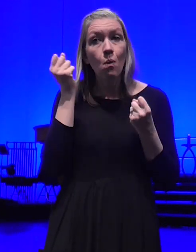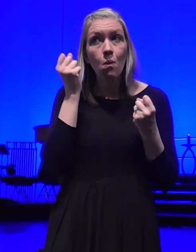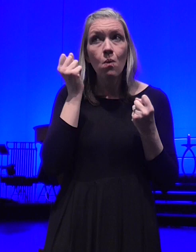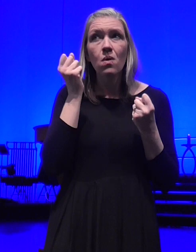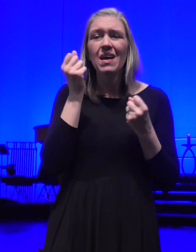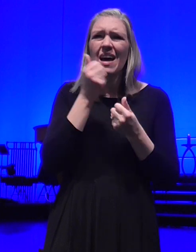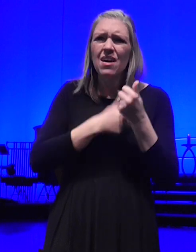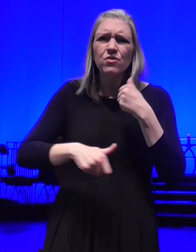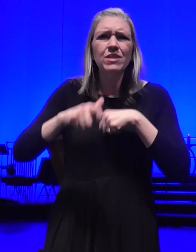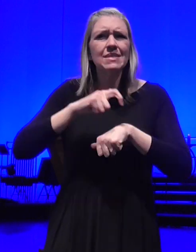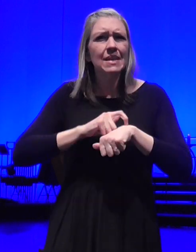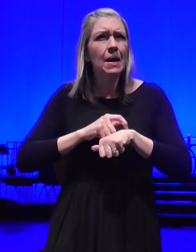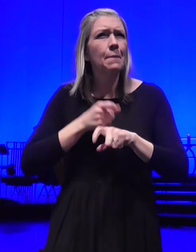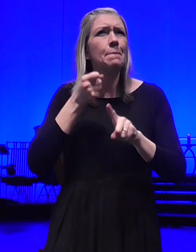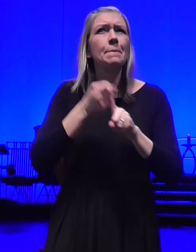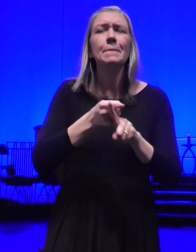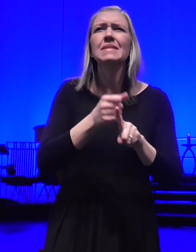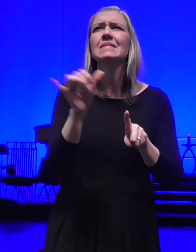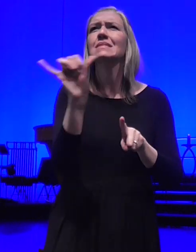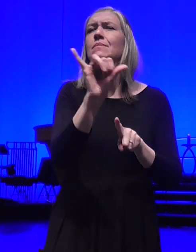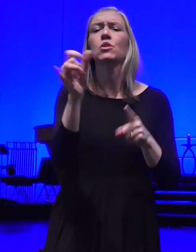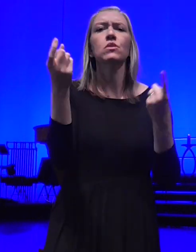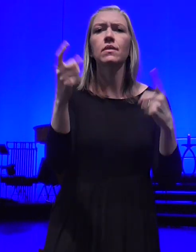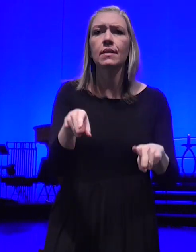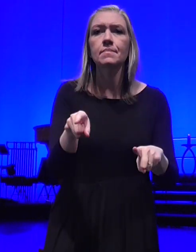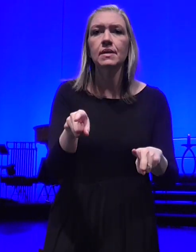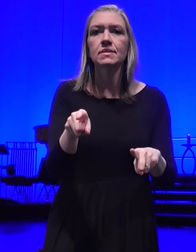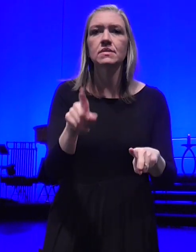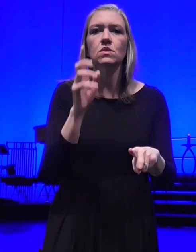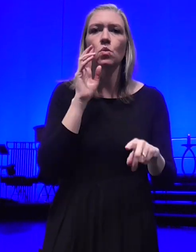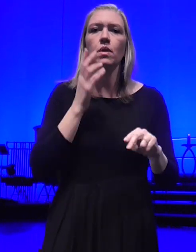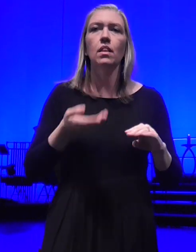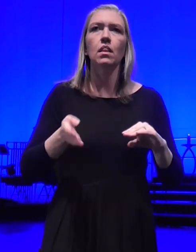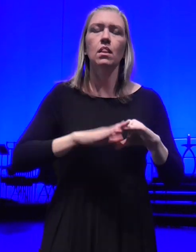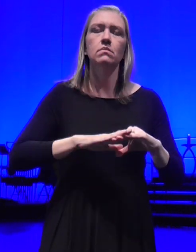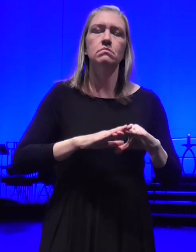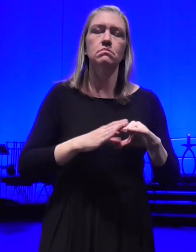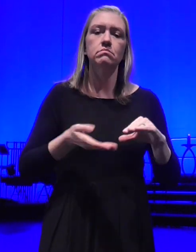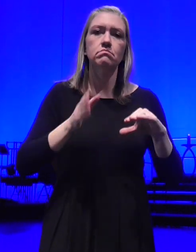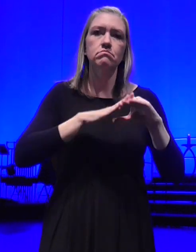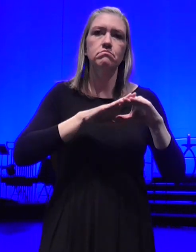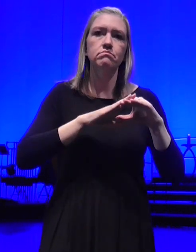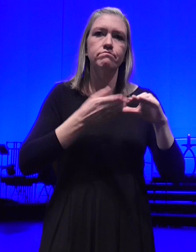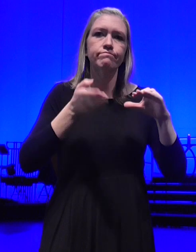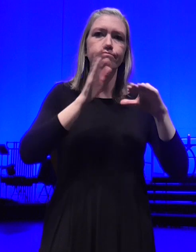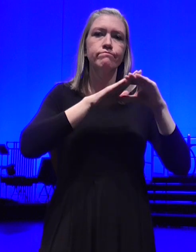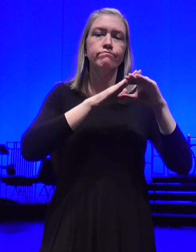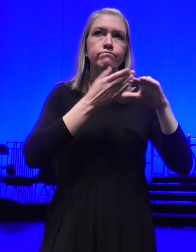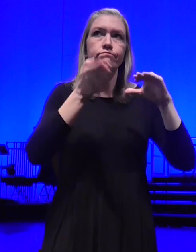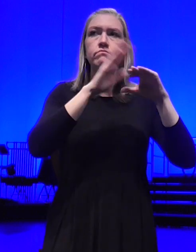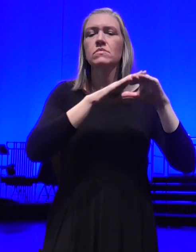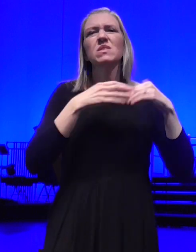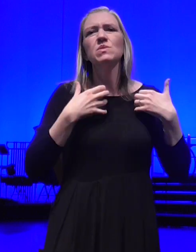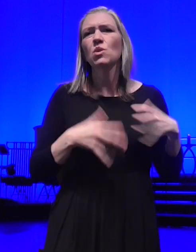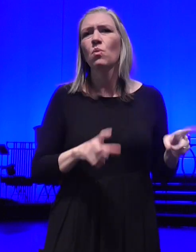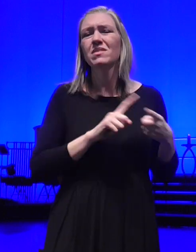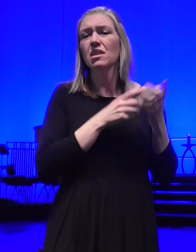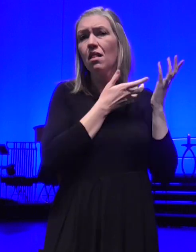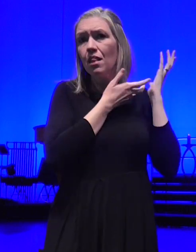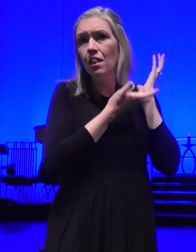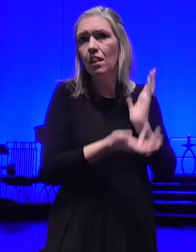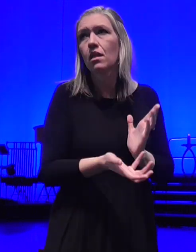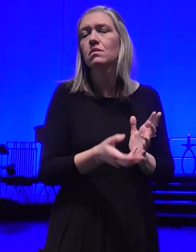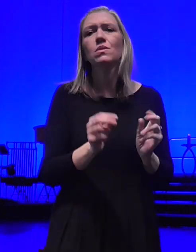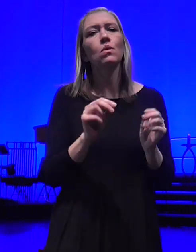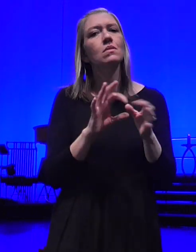time something happens in your life similar, it's piling on. And we don't want to carry that. We want to